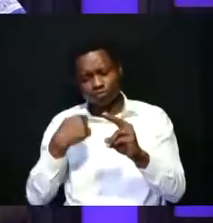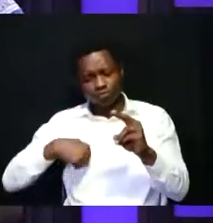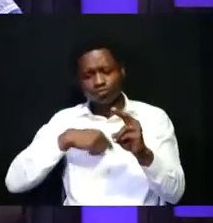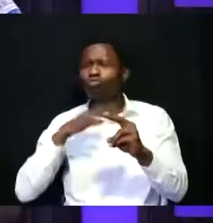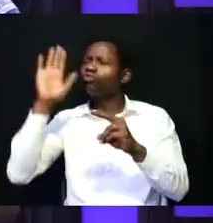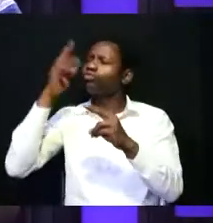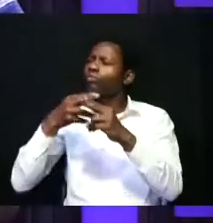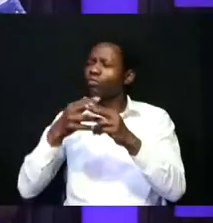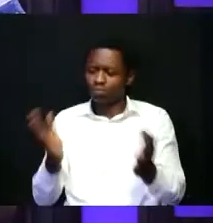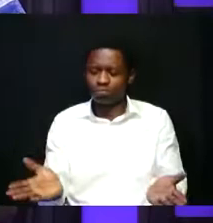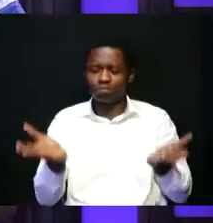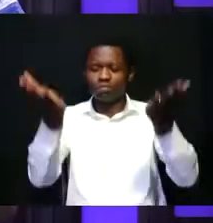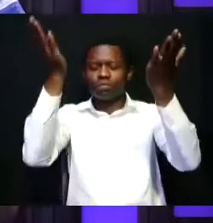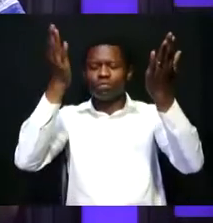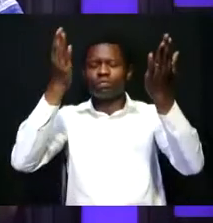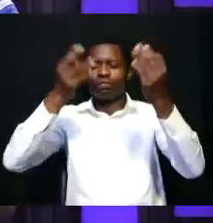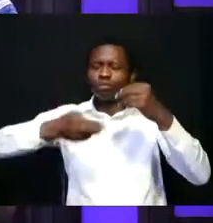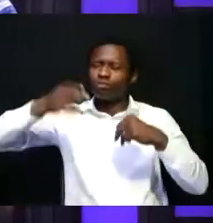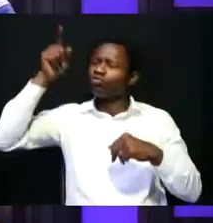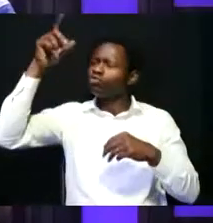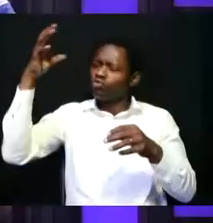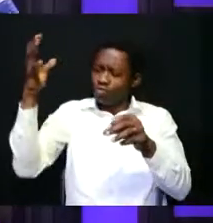on high, O God. You have won the